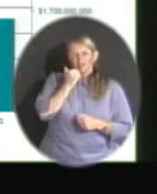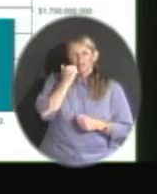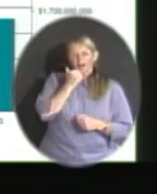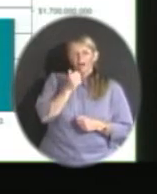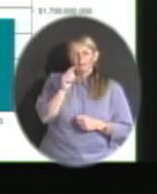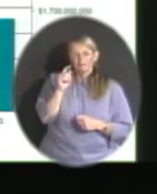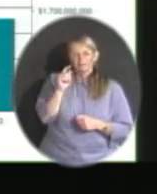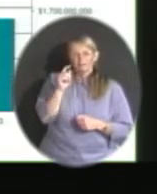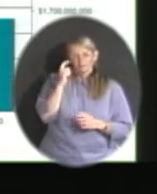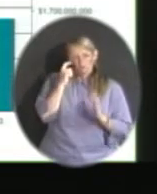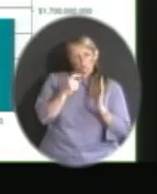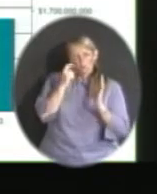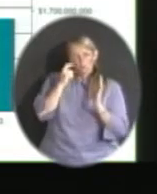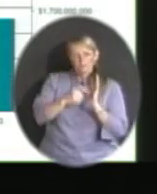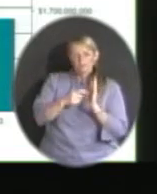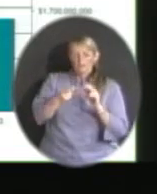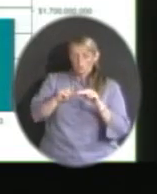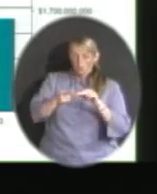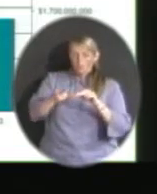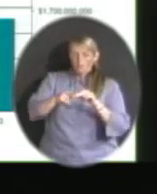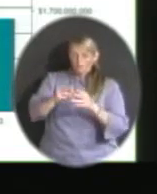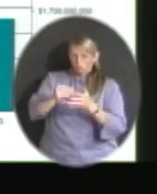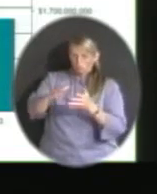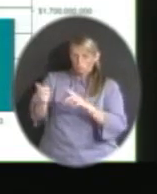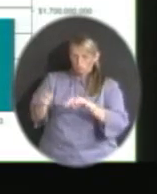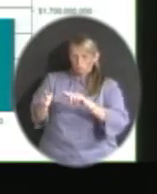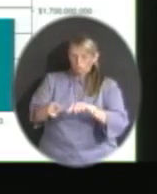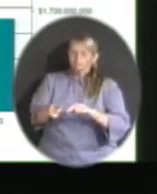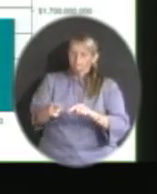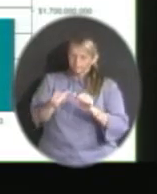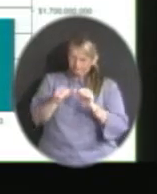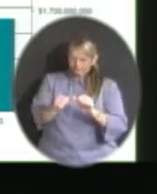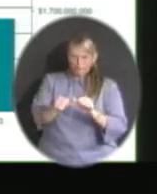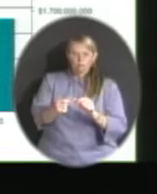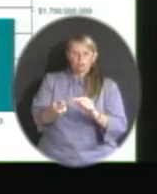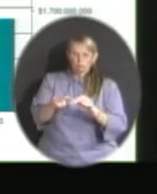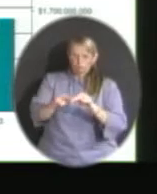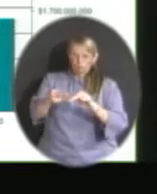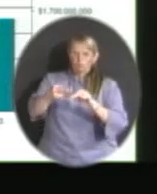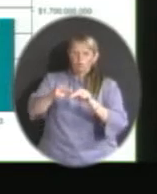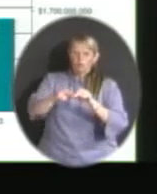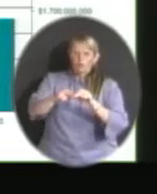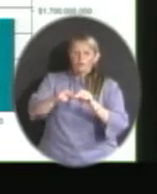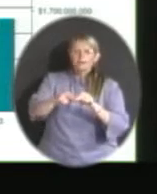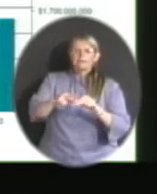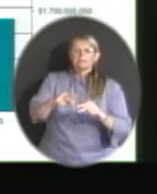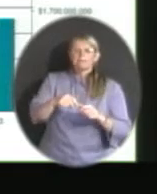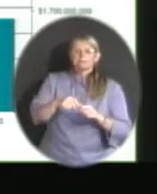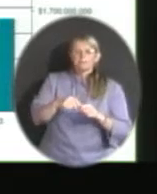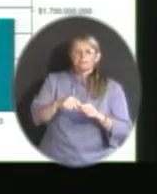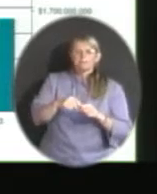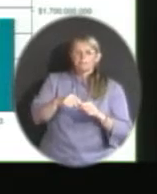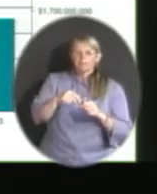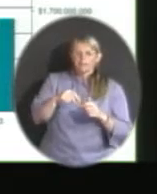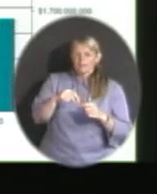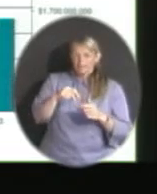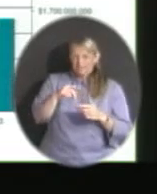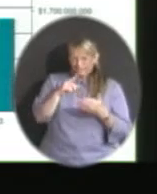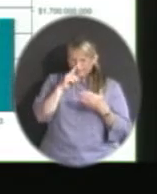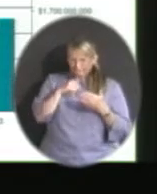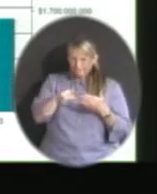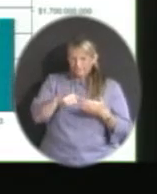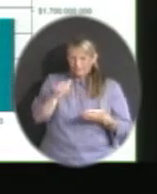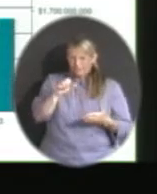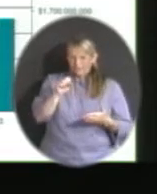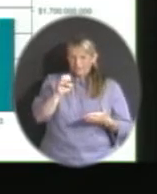It continues to grow, while our assessed valuation has dropped and now has remained fairly flat at that lower level. Where